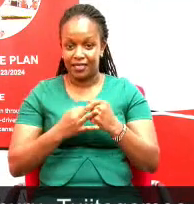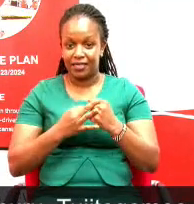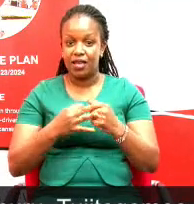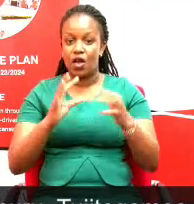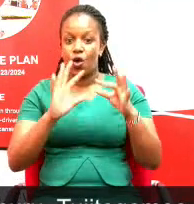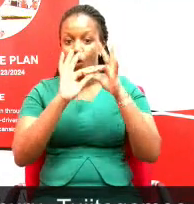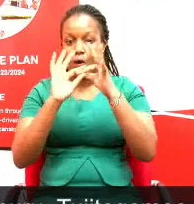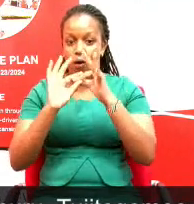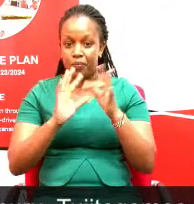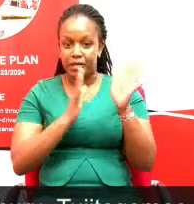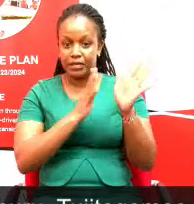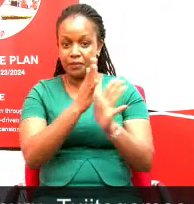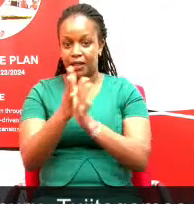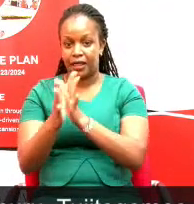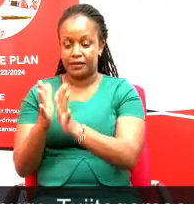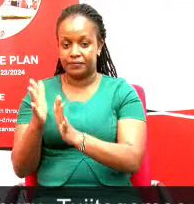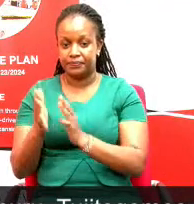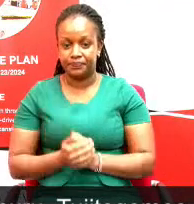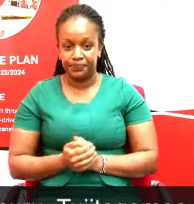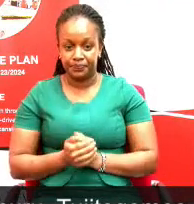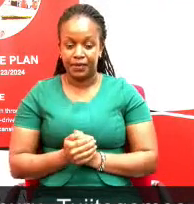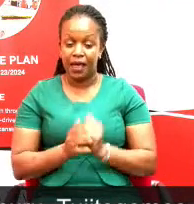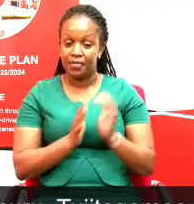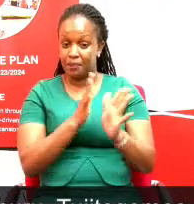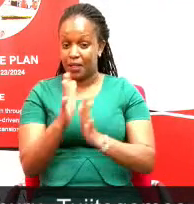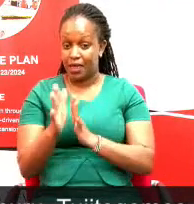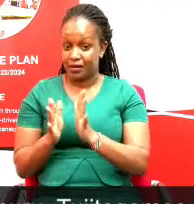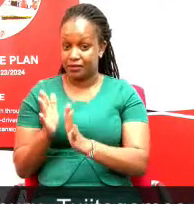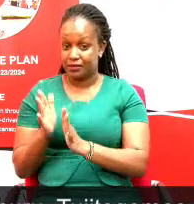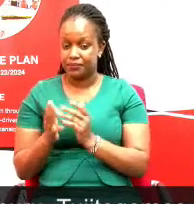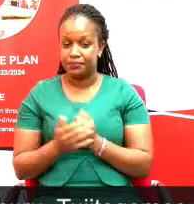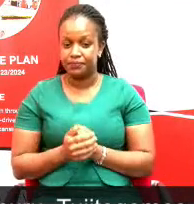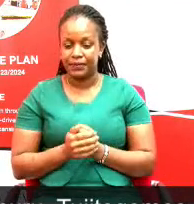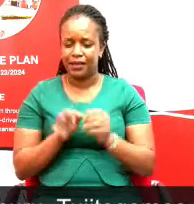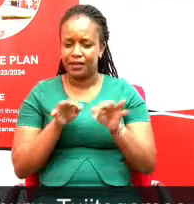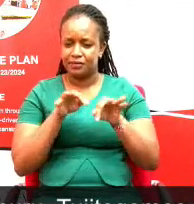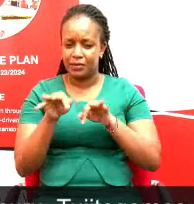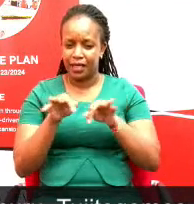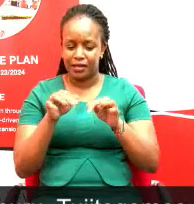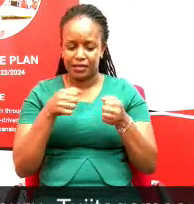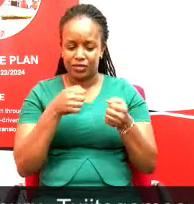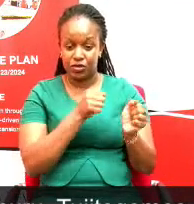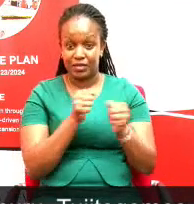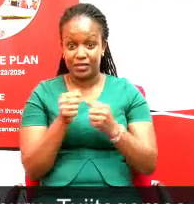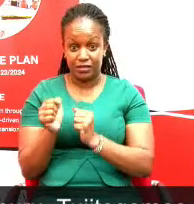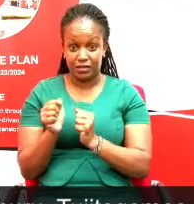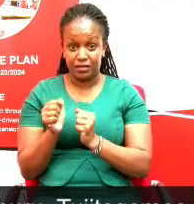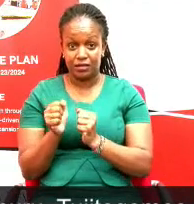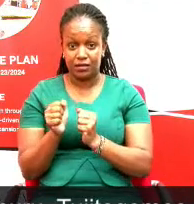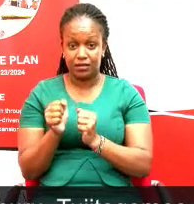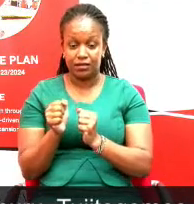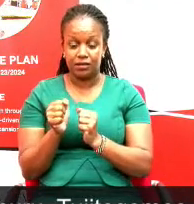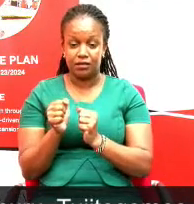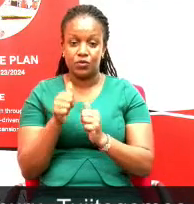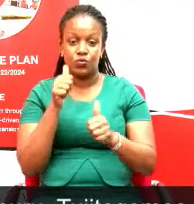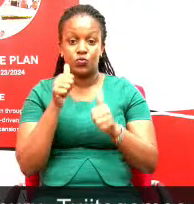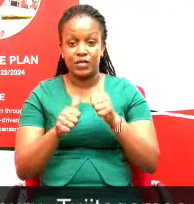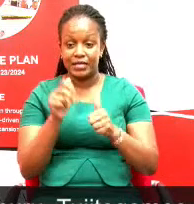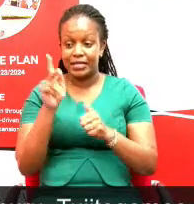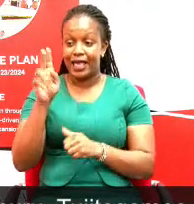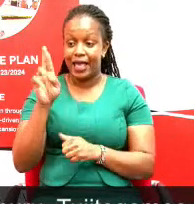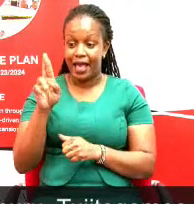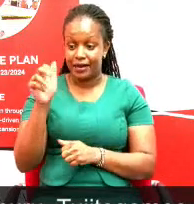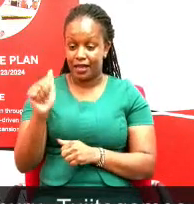Plan. This plan defines the strategic path that the KRI shall